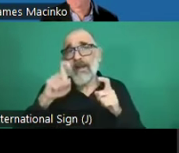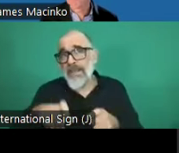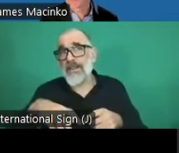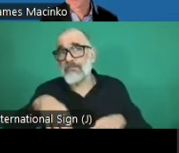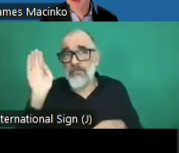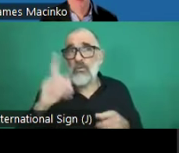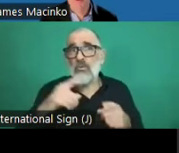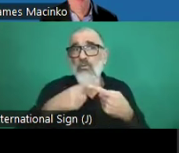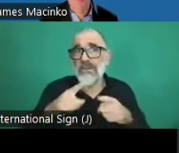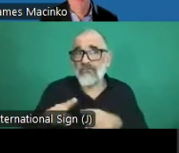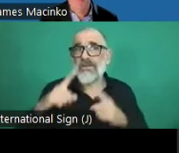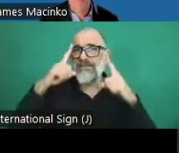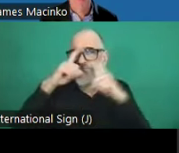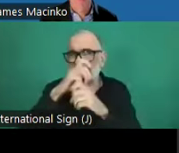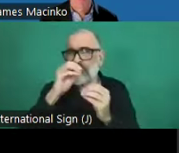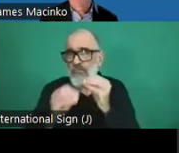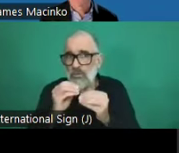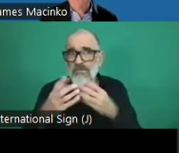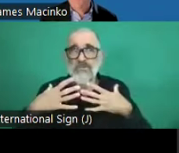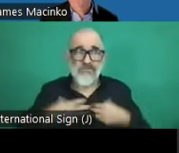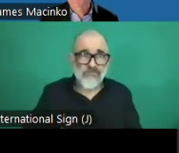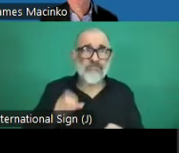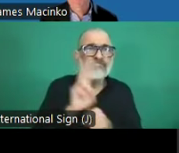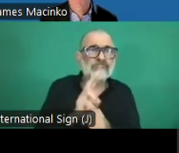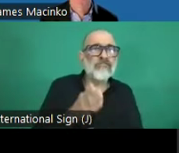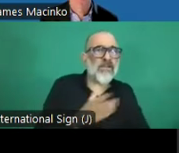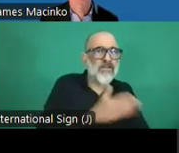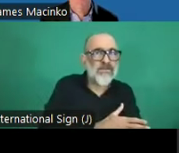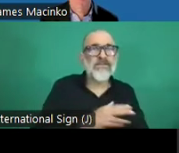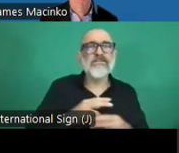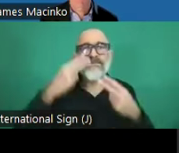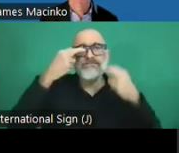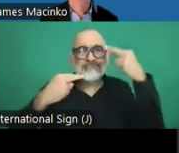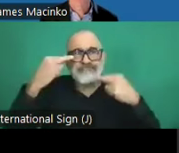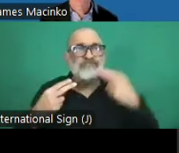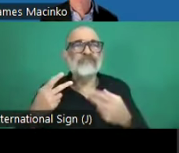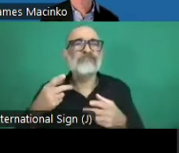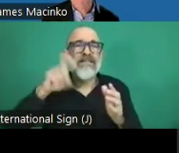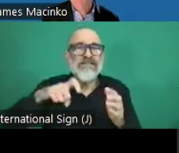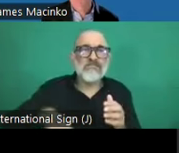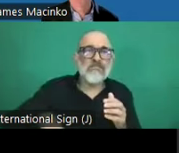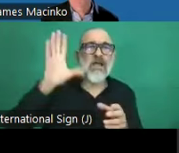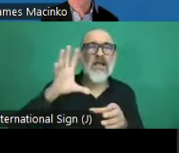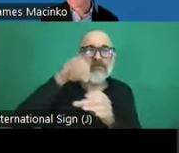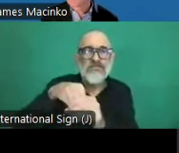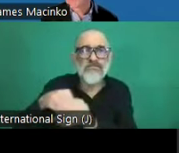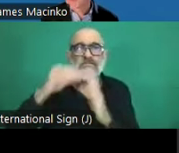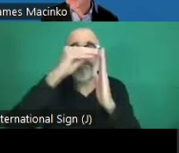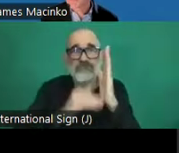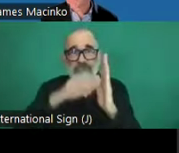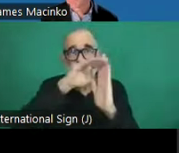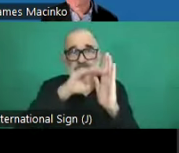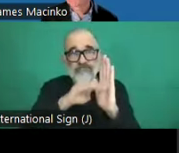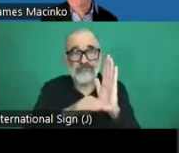important information about them. The final piece I think is pretty important is, although we ask people if they